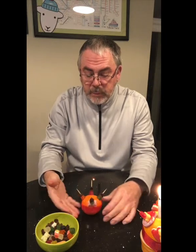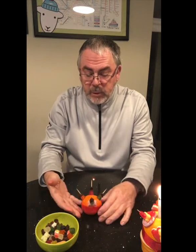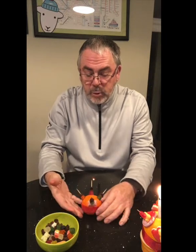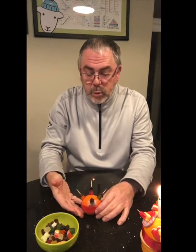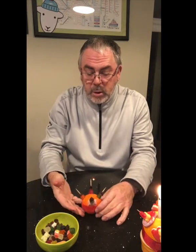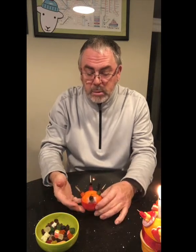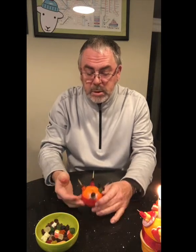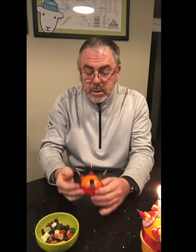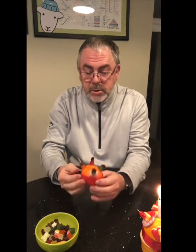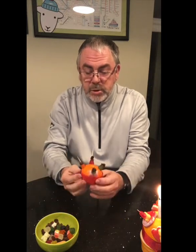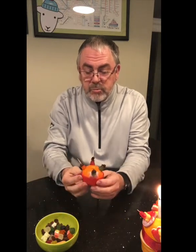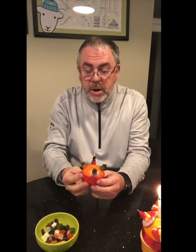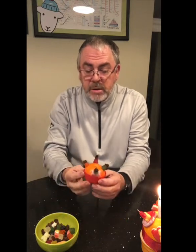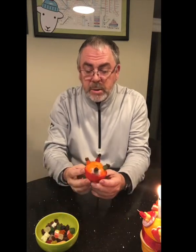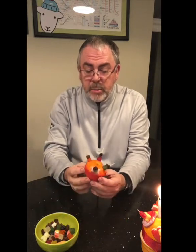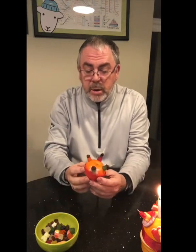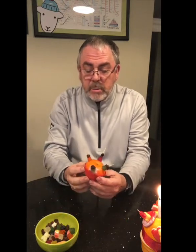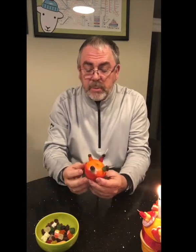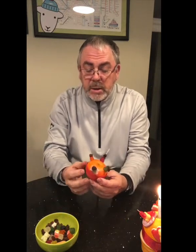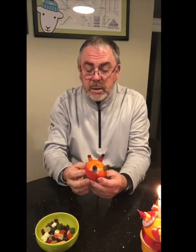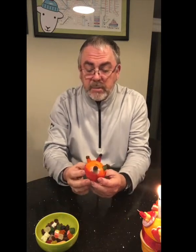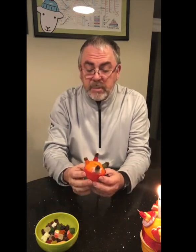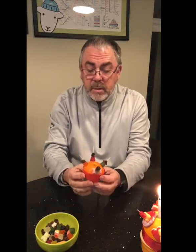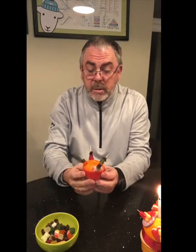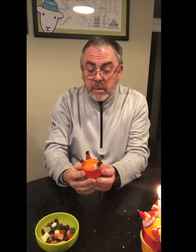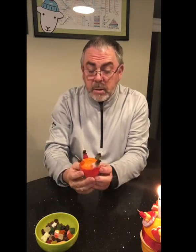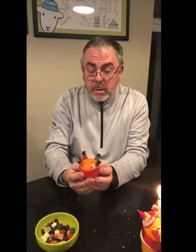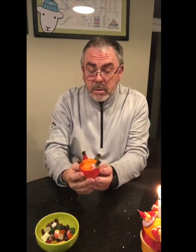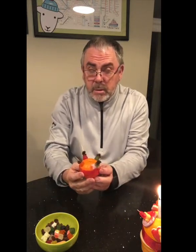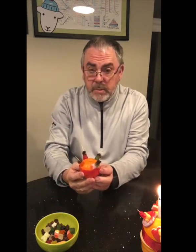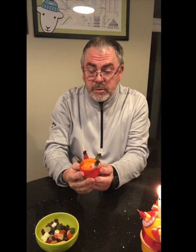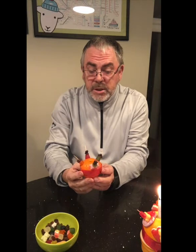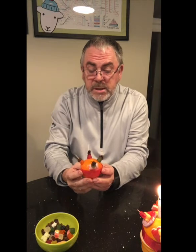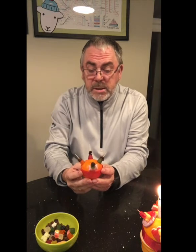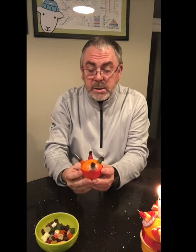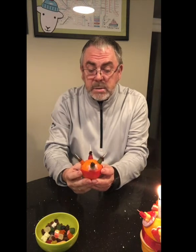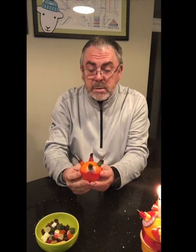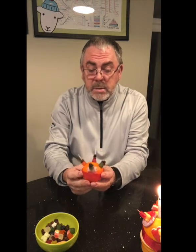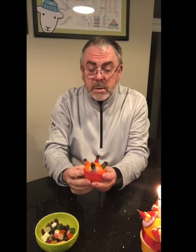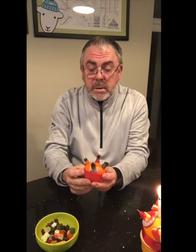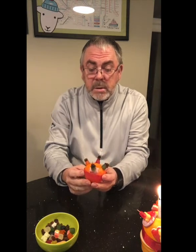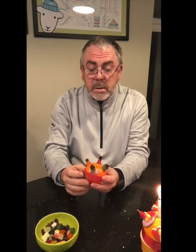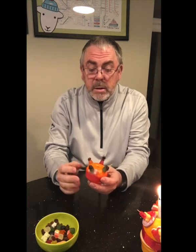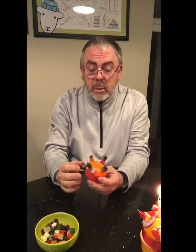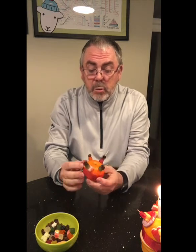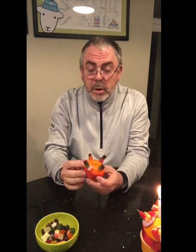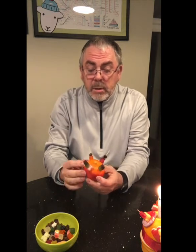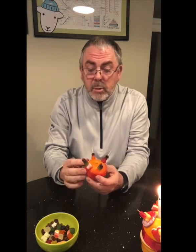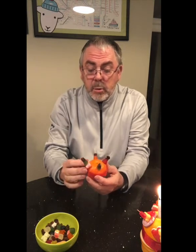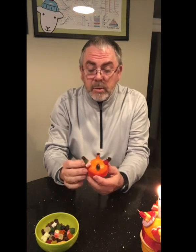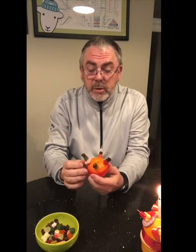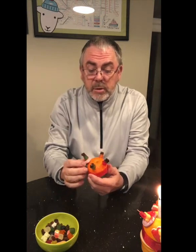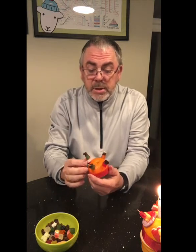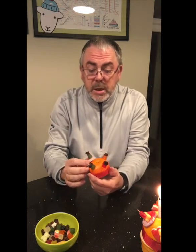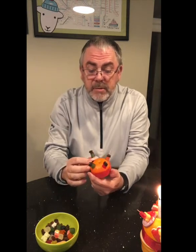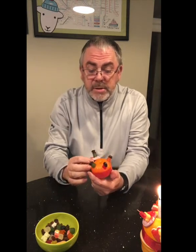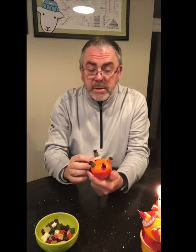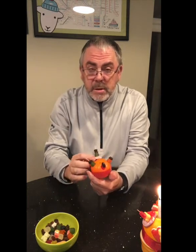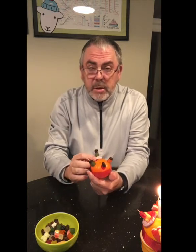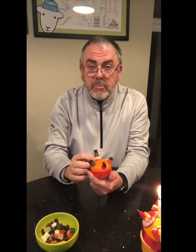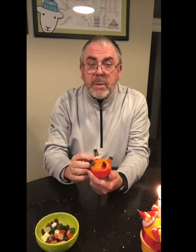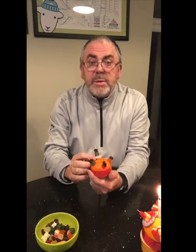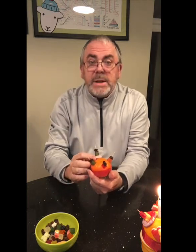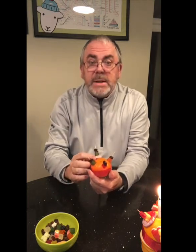So we've got the world surrounded by the love of Jesus, with all of God's